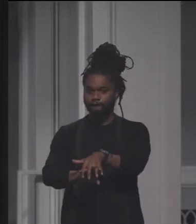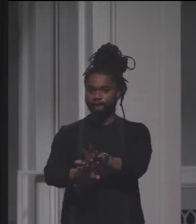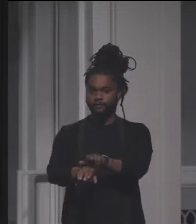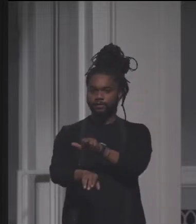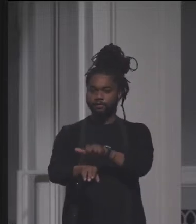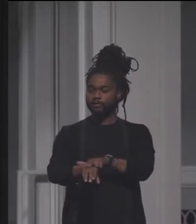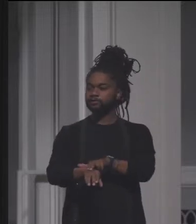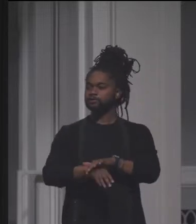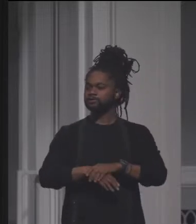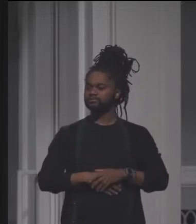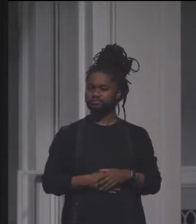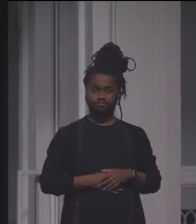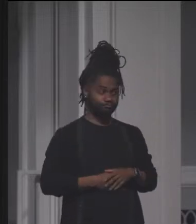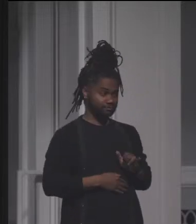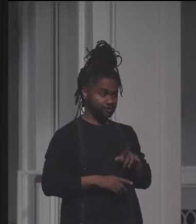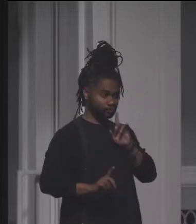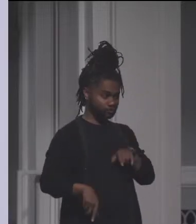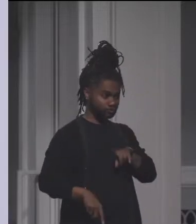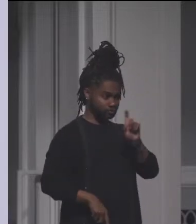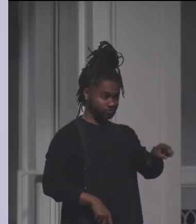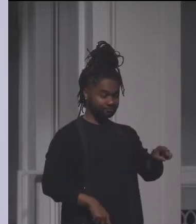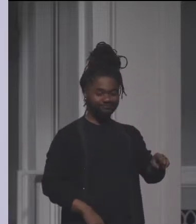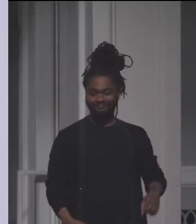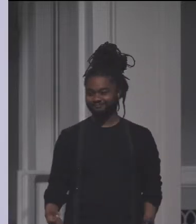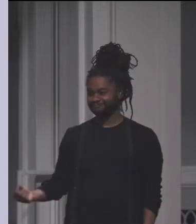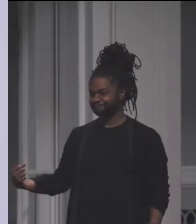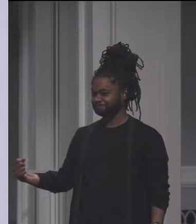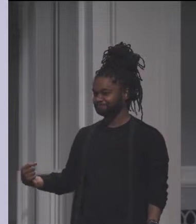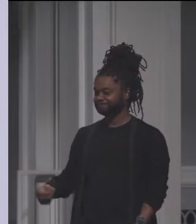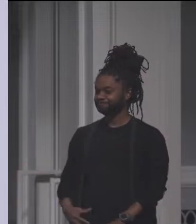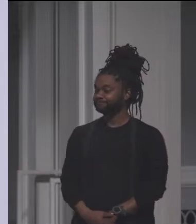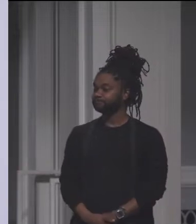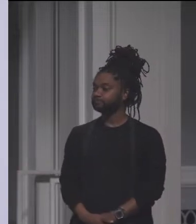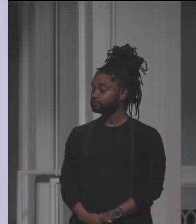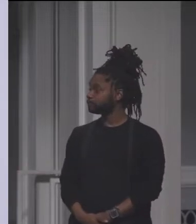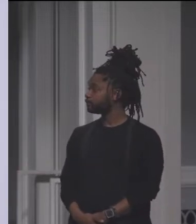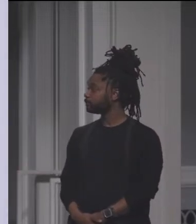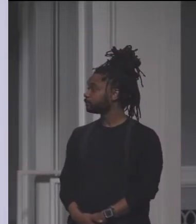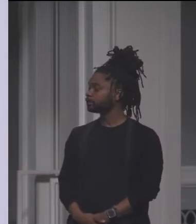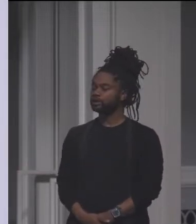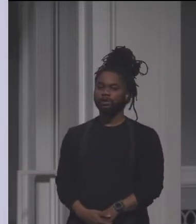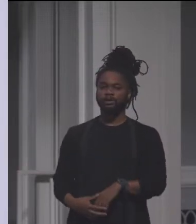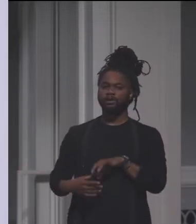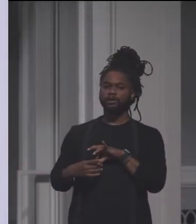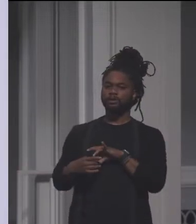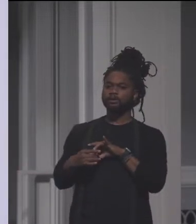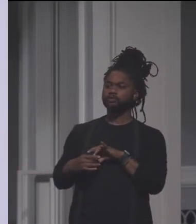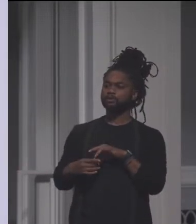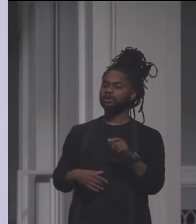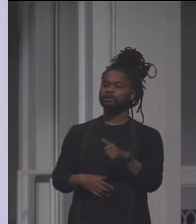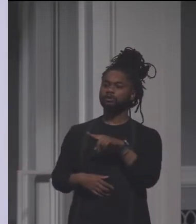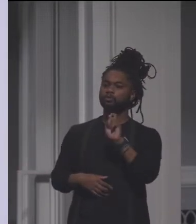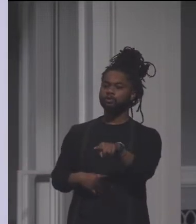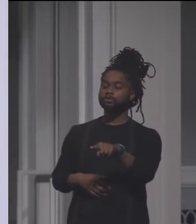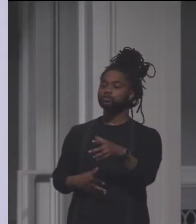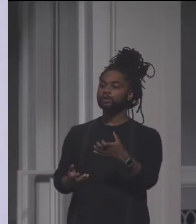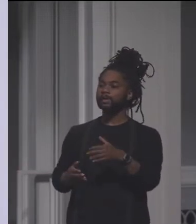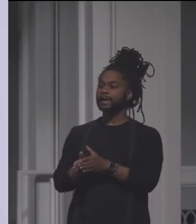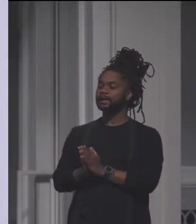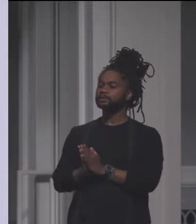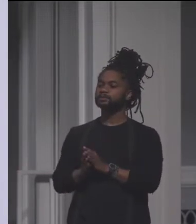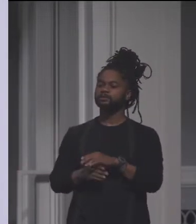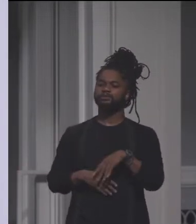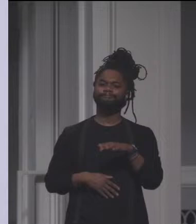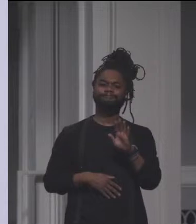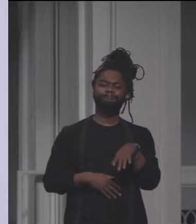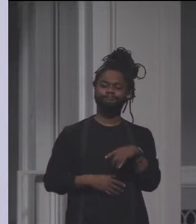hope that answers the question. It does. It cool. does. And it connects to another question that I wanted to ask you. So it's